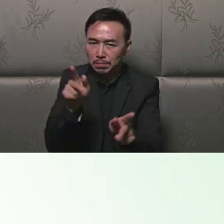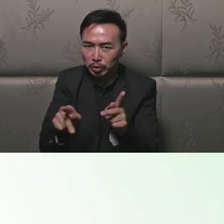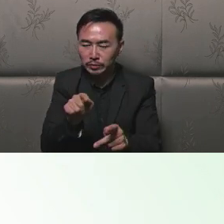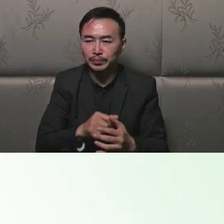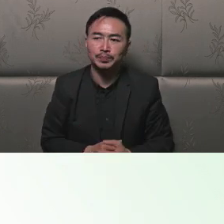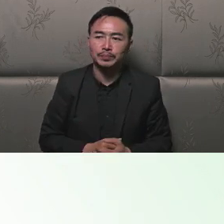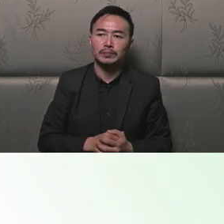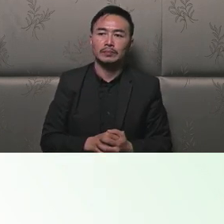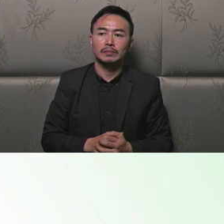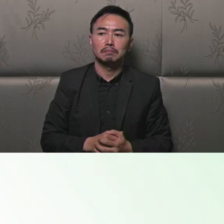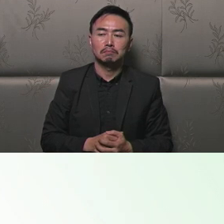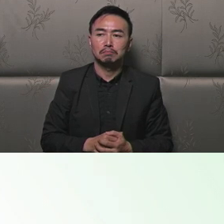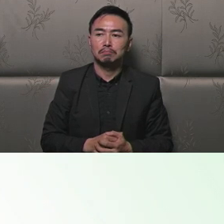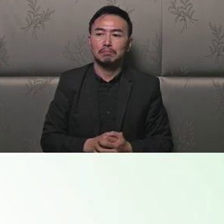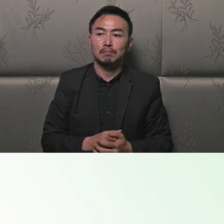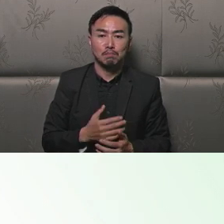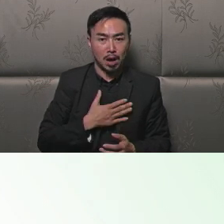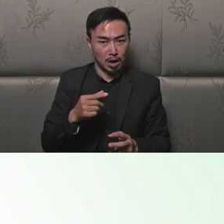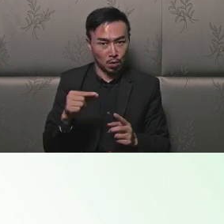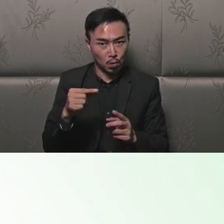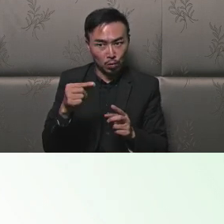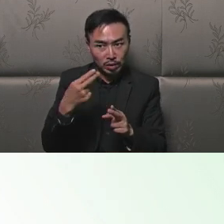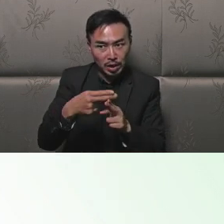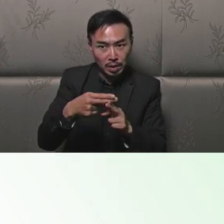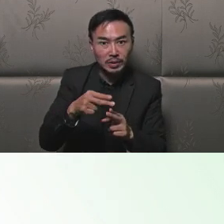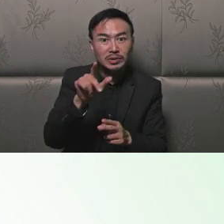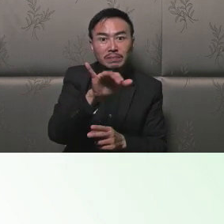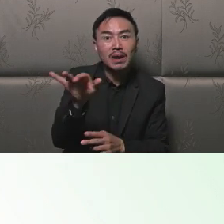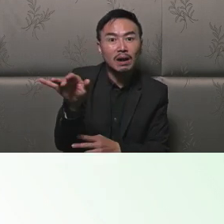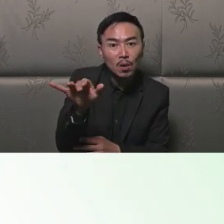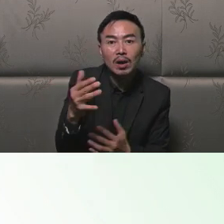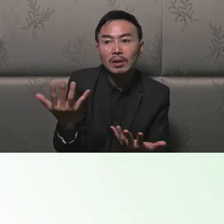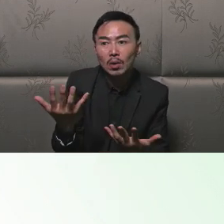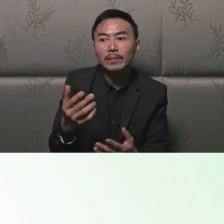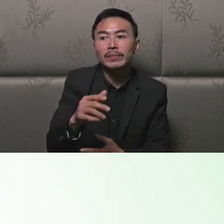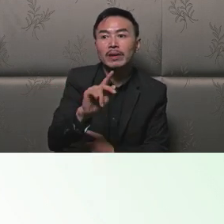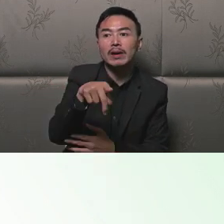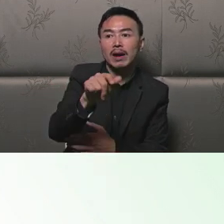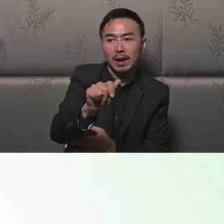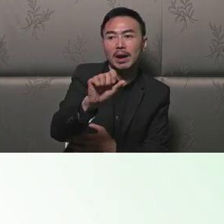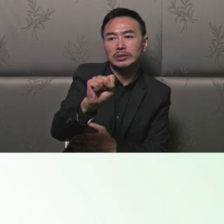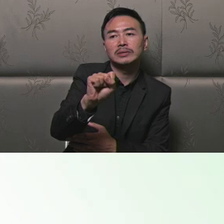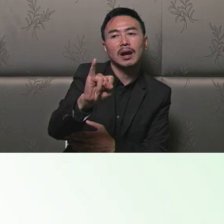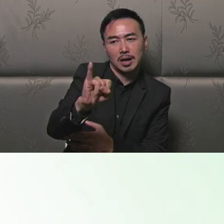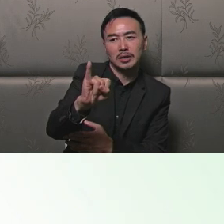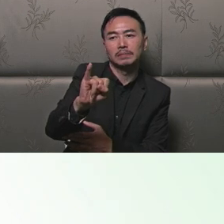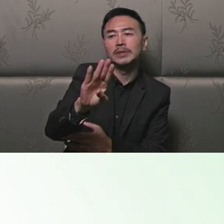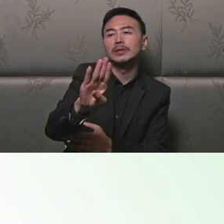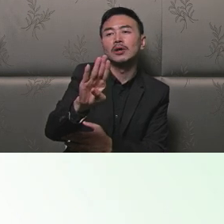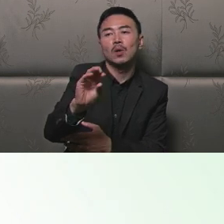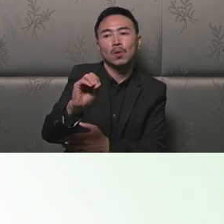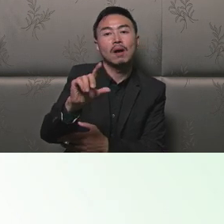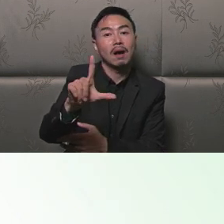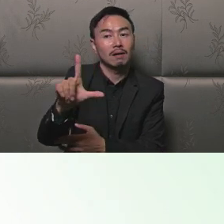it has the following objectives. Number one is to design a comprehensive framework that integrates indigenous